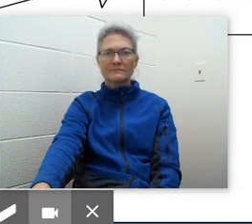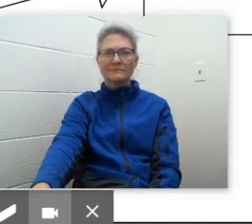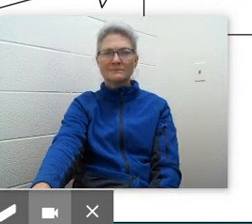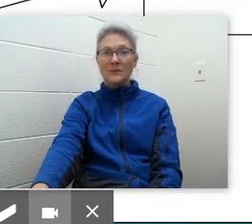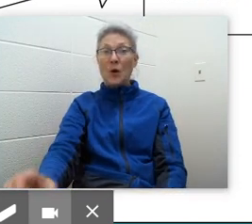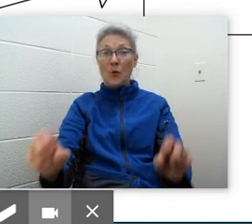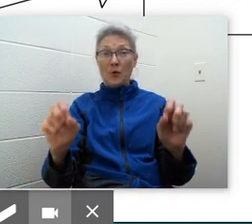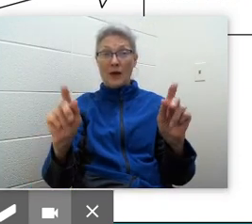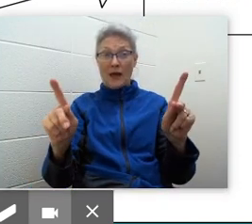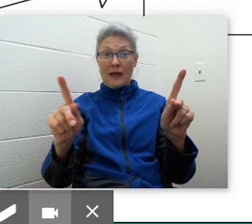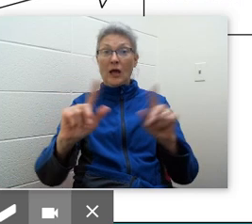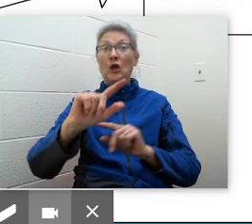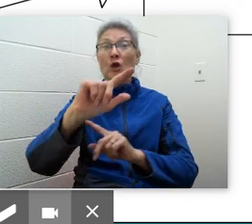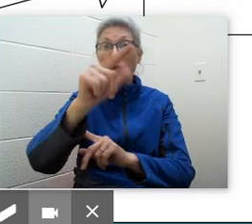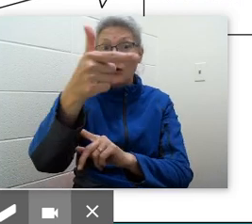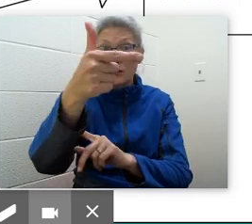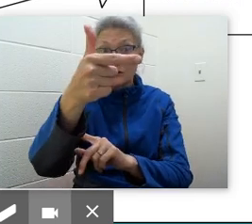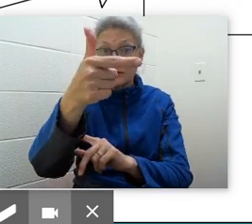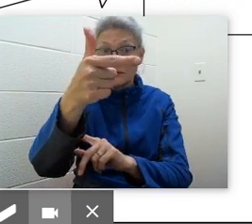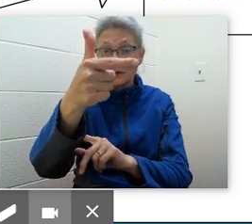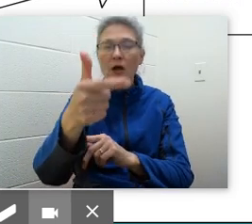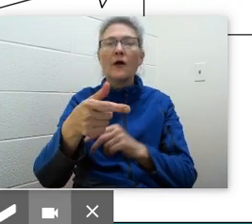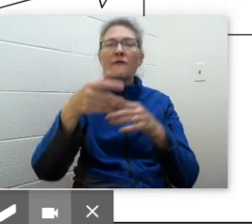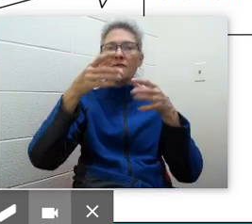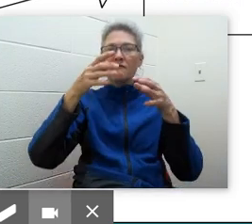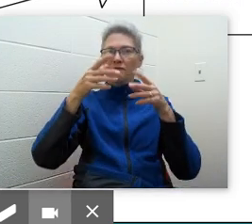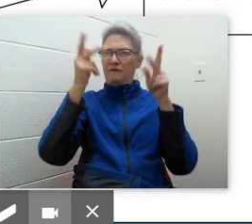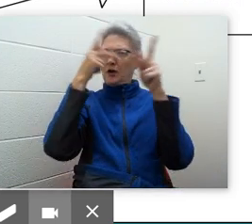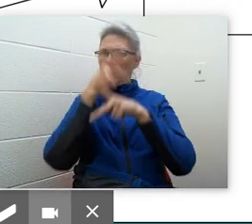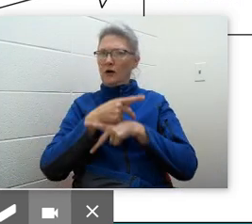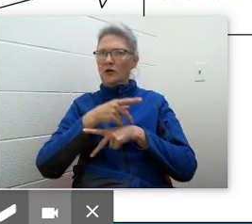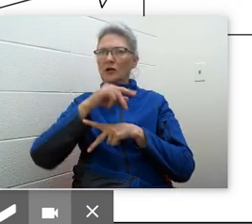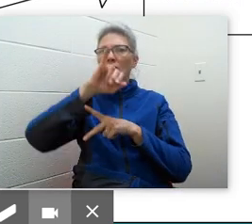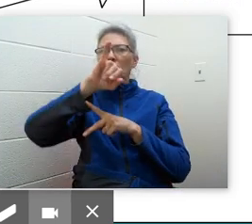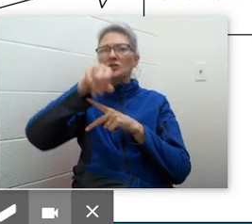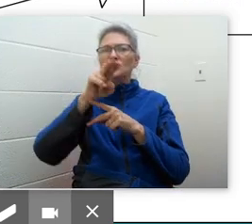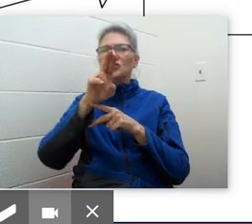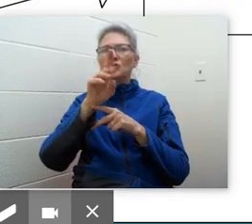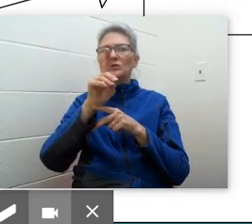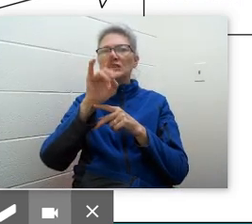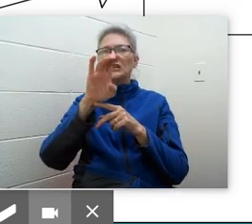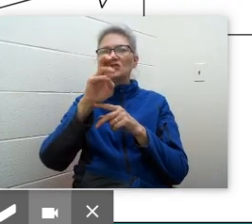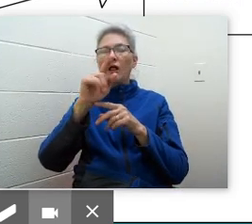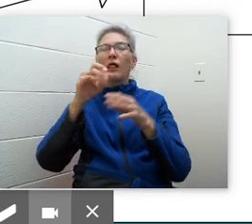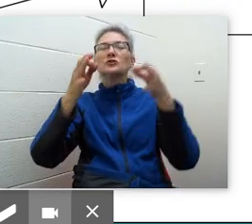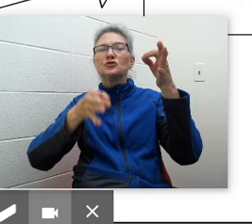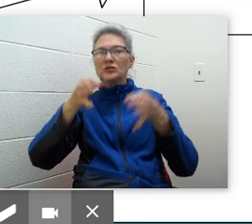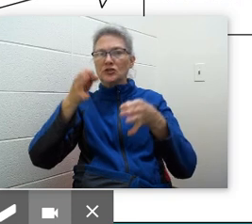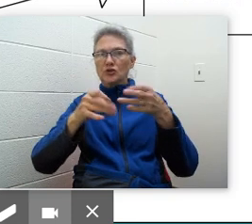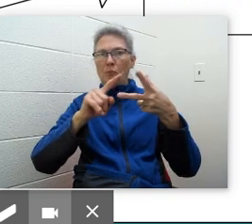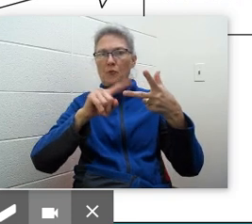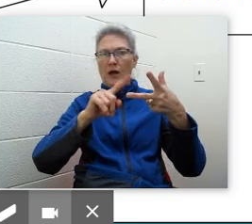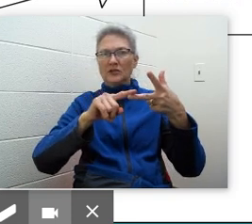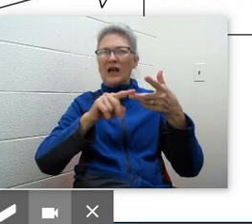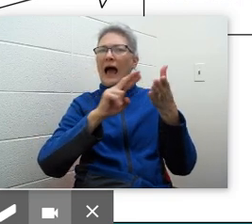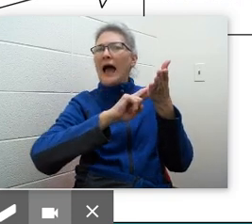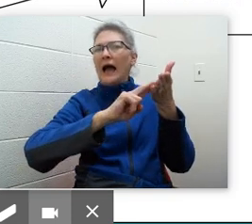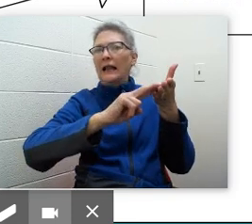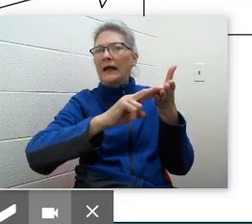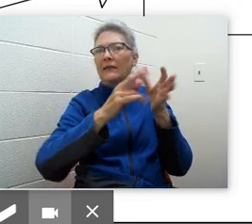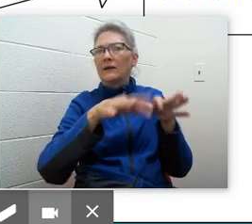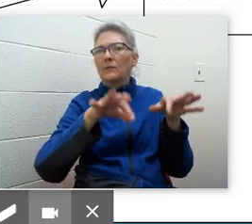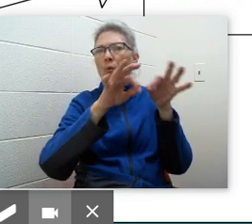All right, it's your turn now to figure out the judicial branch. I want you to highlight the key details in